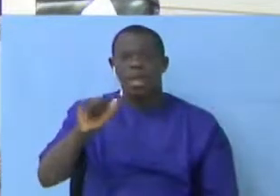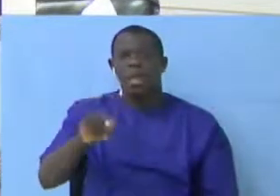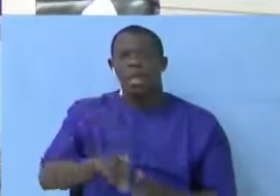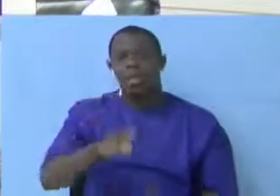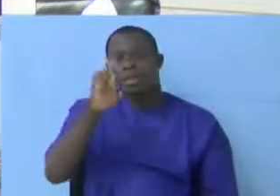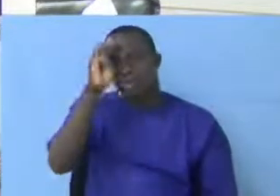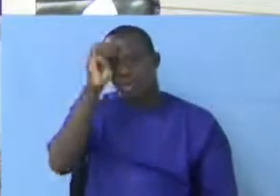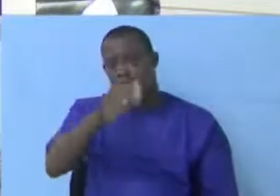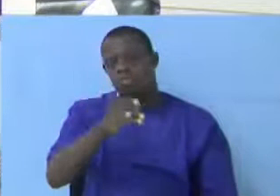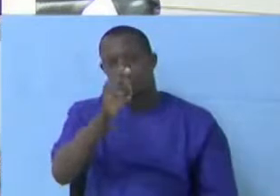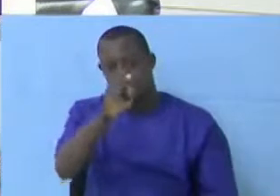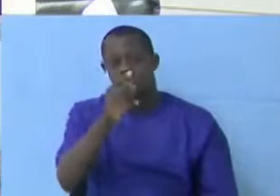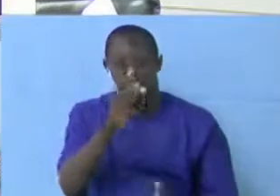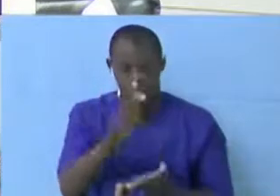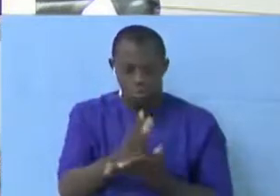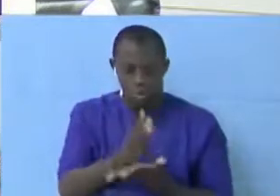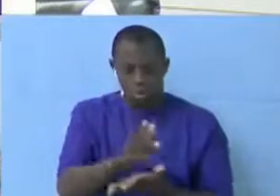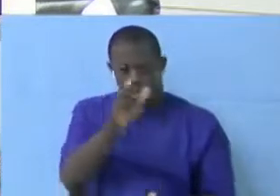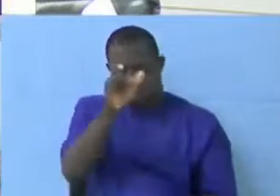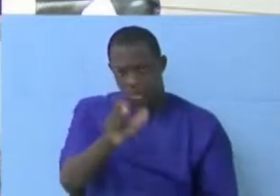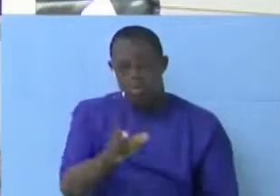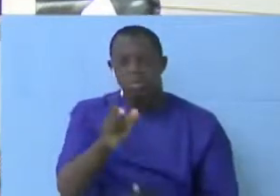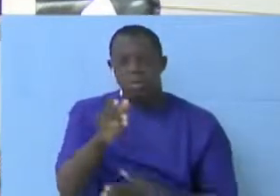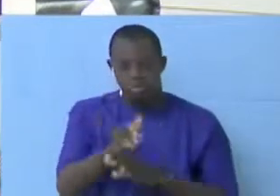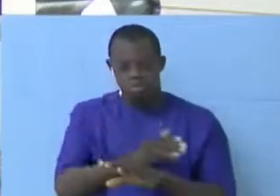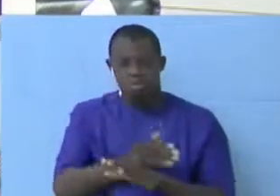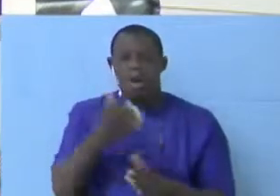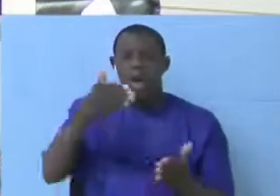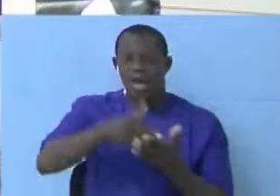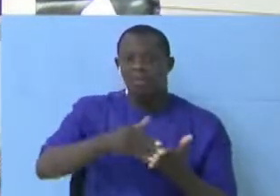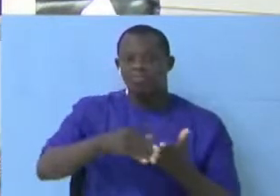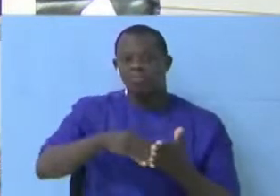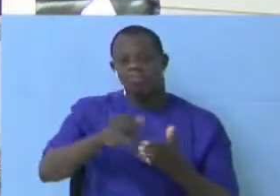Itesedo. Before we come to the West African migrants,